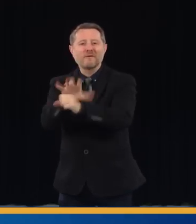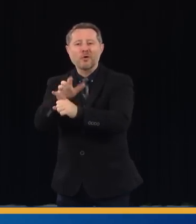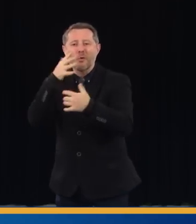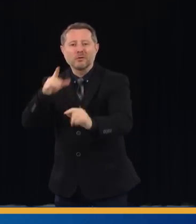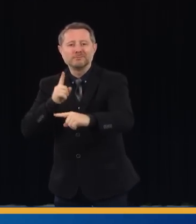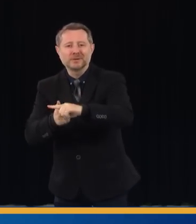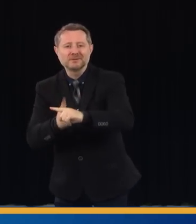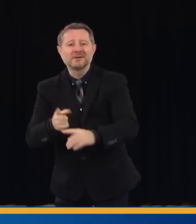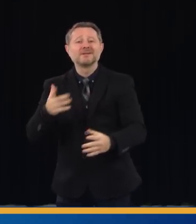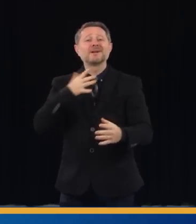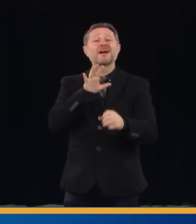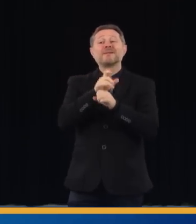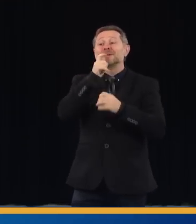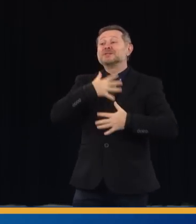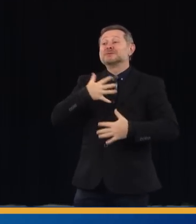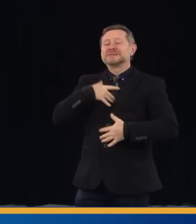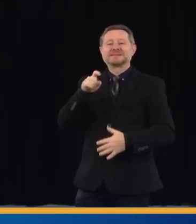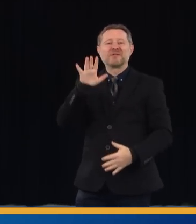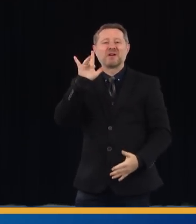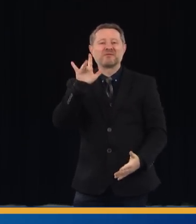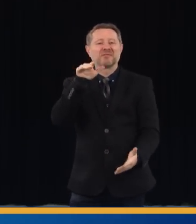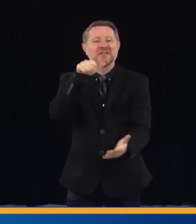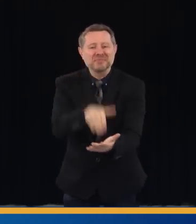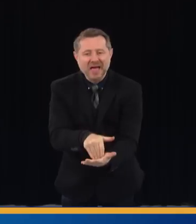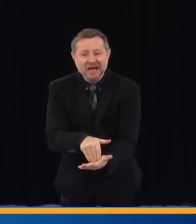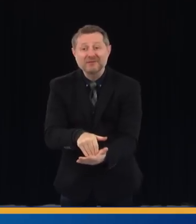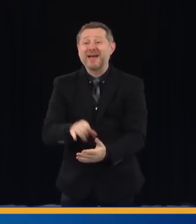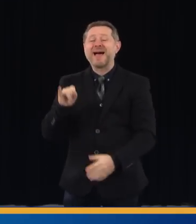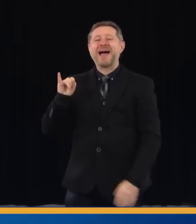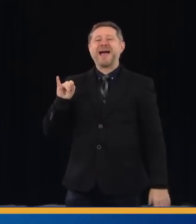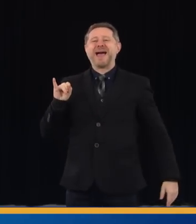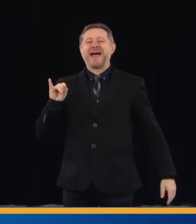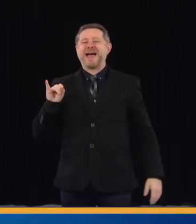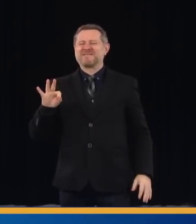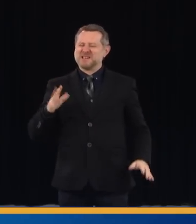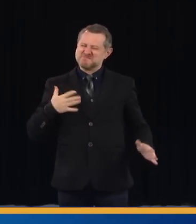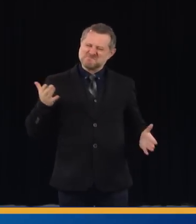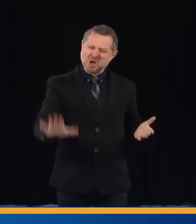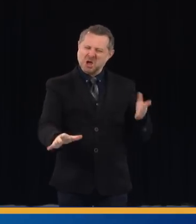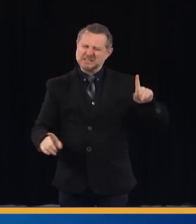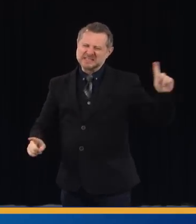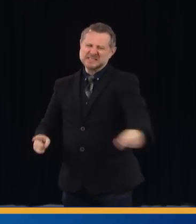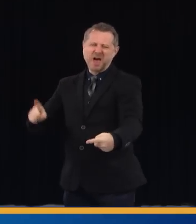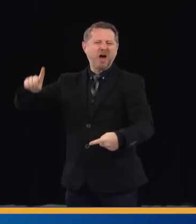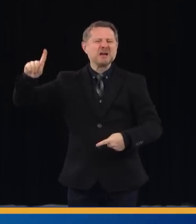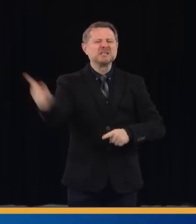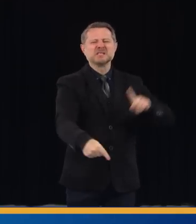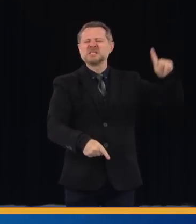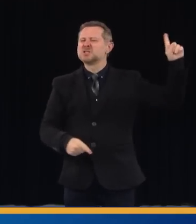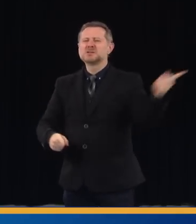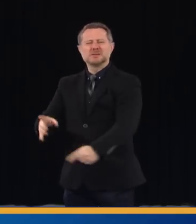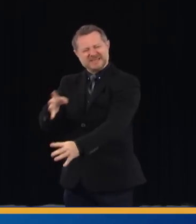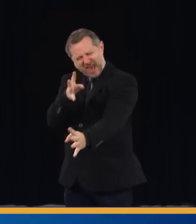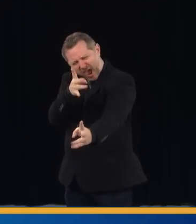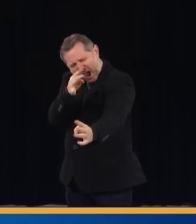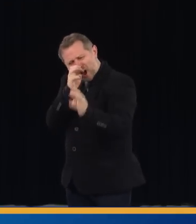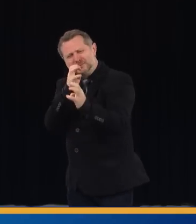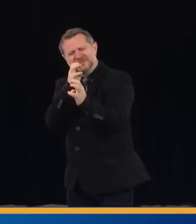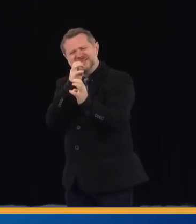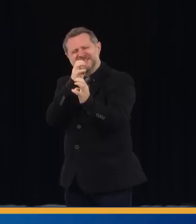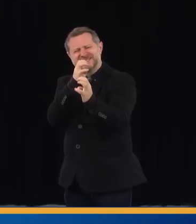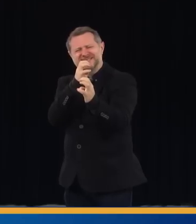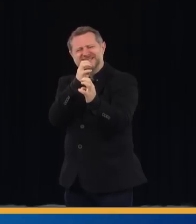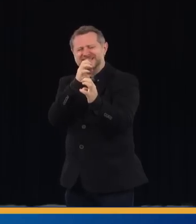ventilators, okay? So when I keep pushing for high compliance on social distancing,